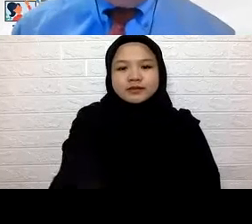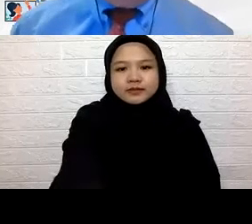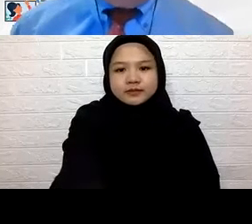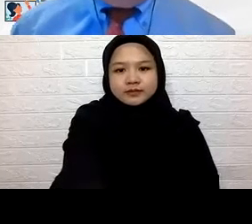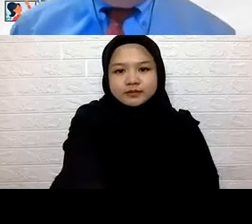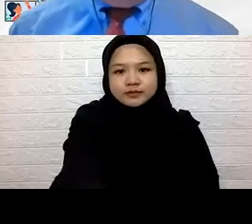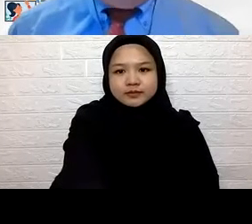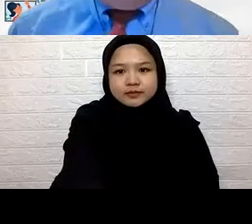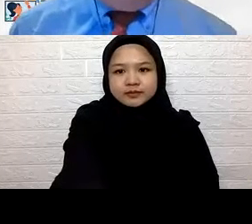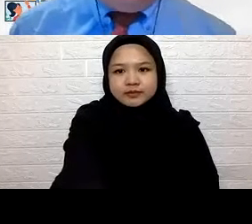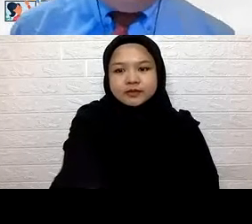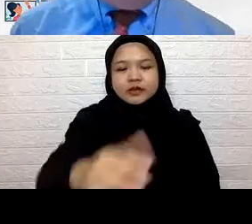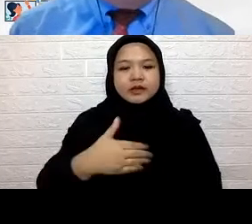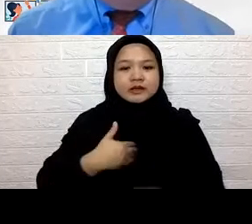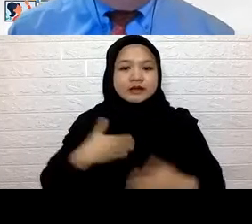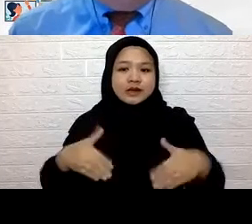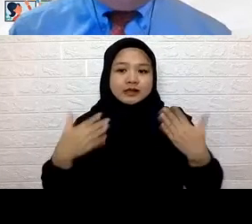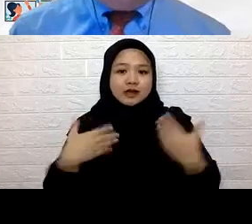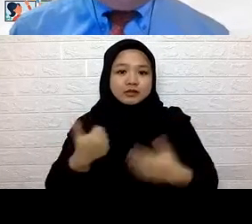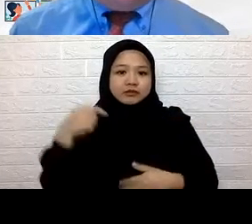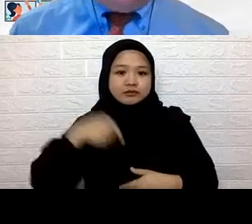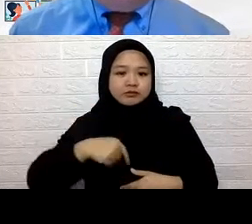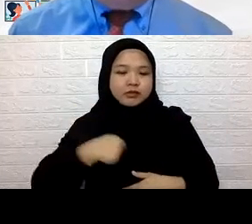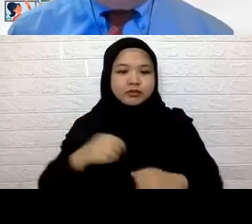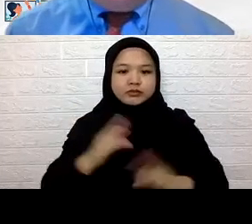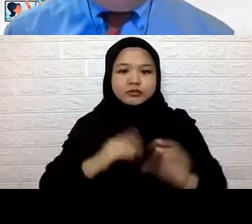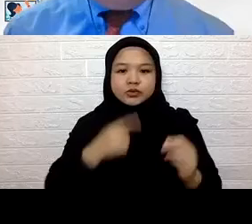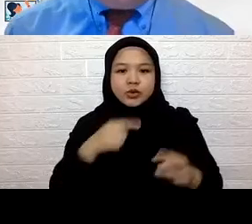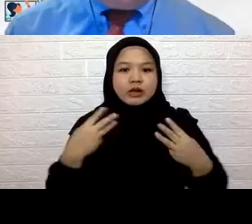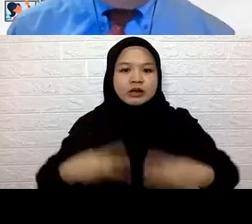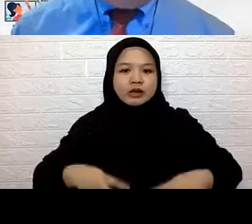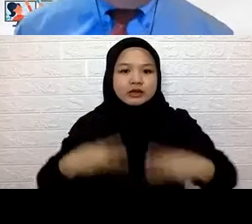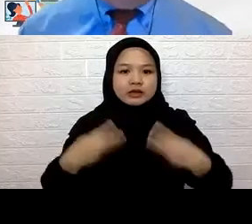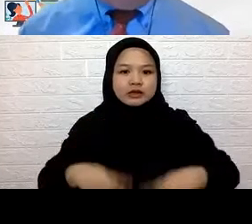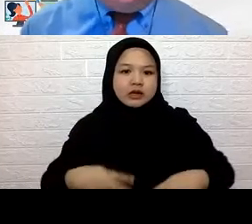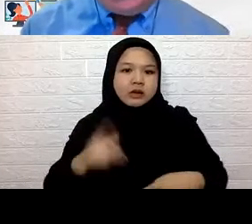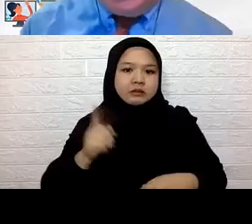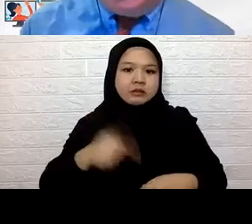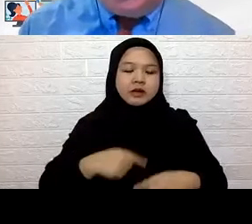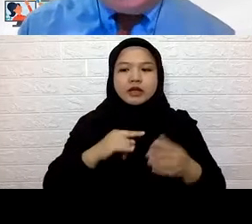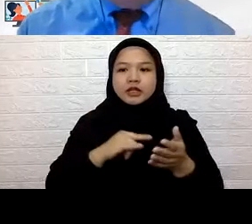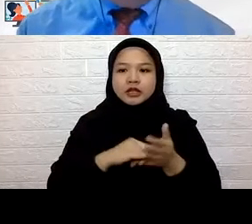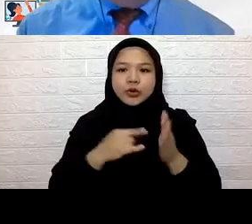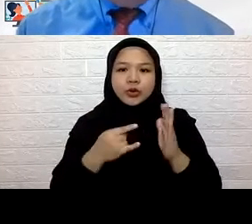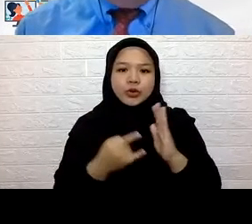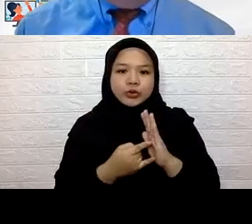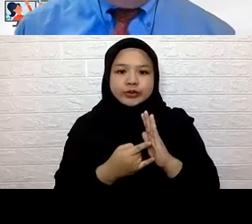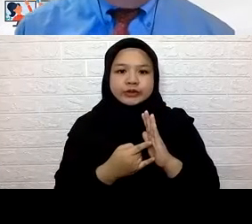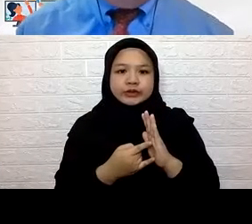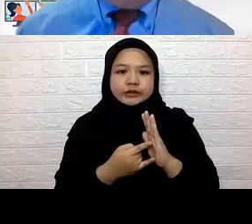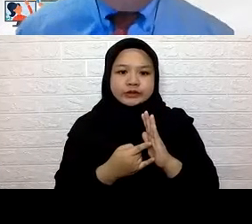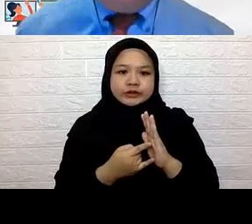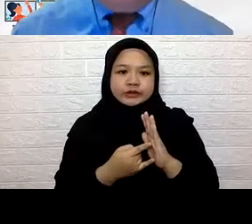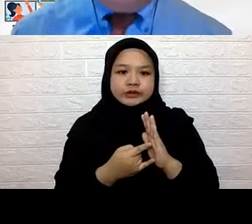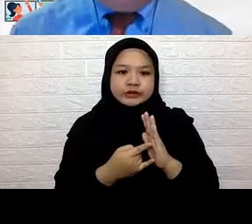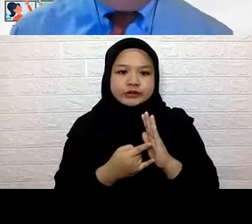issues involving the use of technology in child development and protection. And